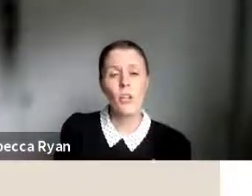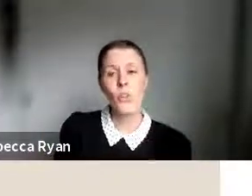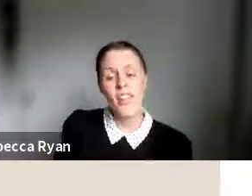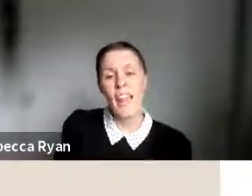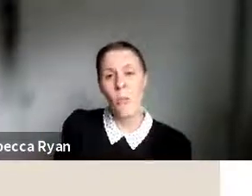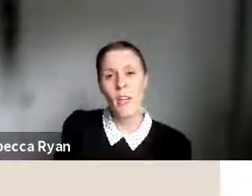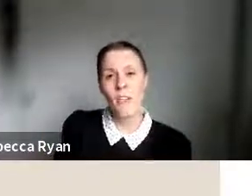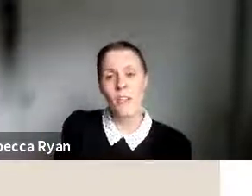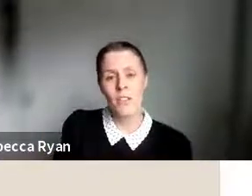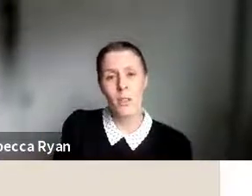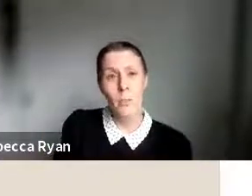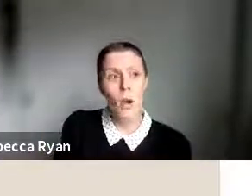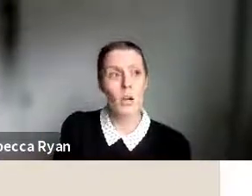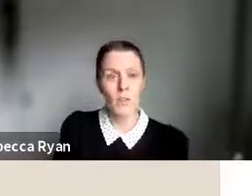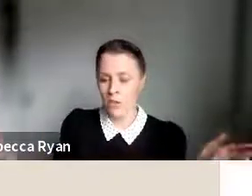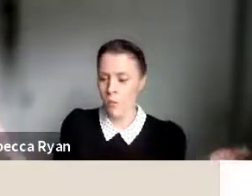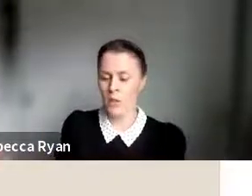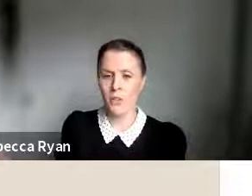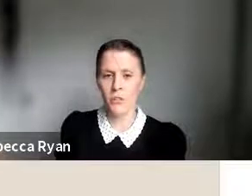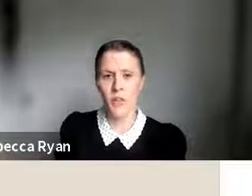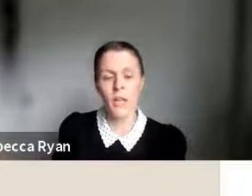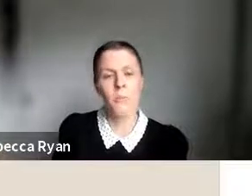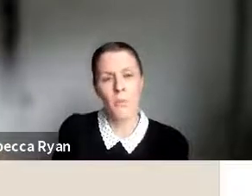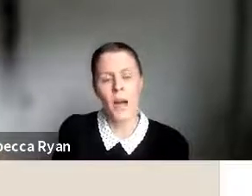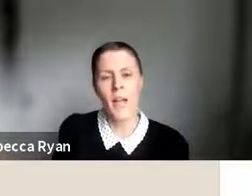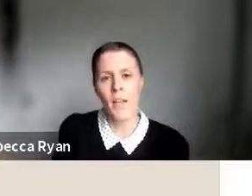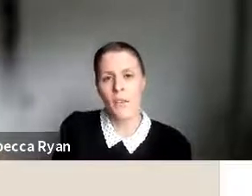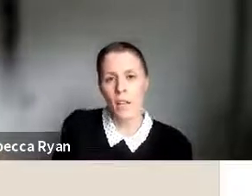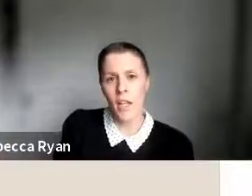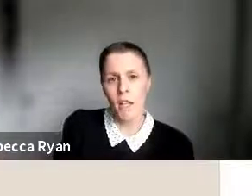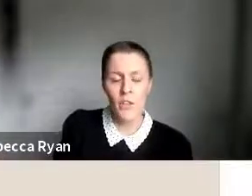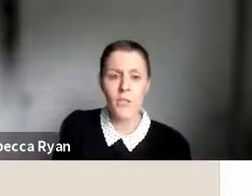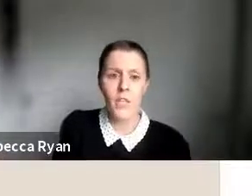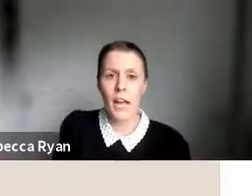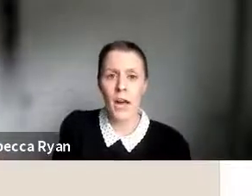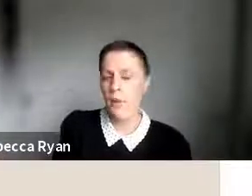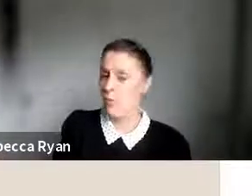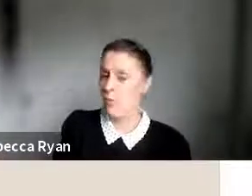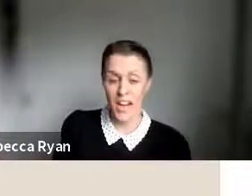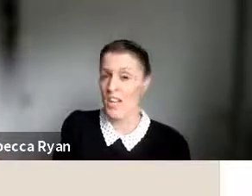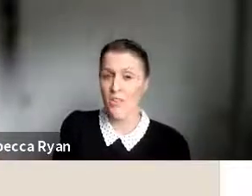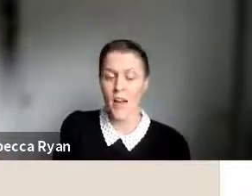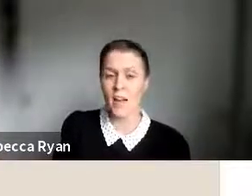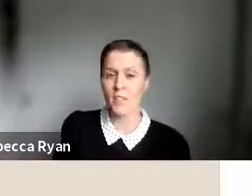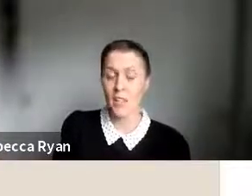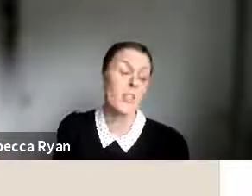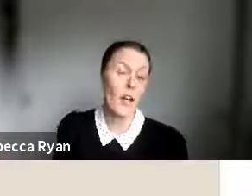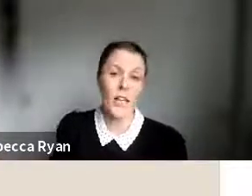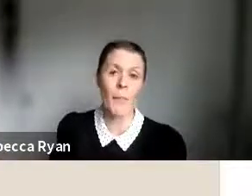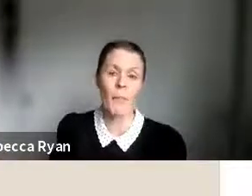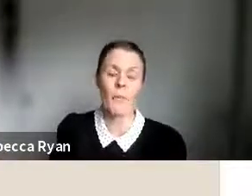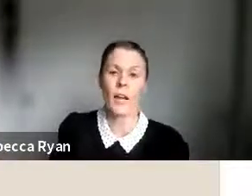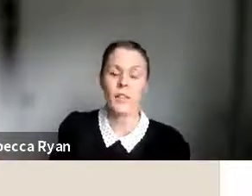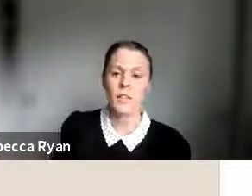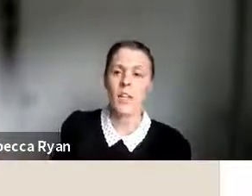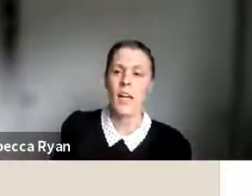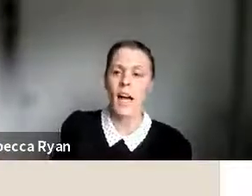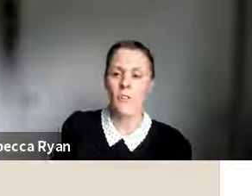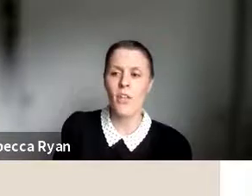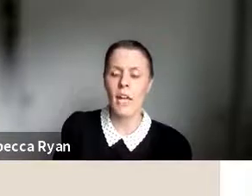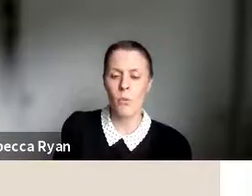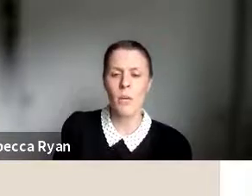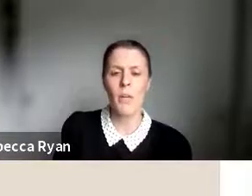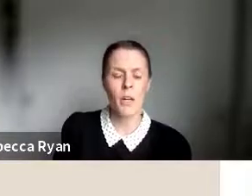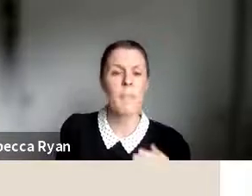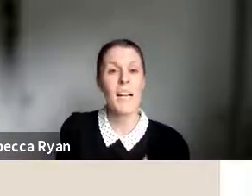Usually occurred within 8 weeks. That's the mark. That's what history has provided us, that nothing really happened with any of the vaccines. Actually, nothing happened with vaccines